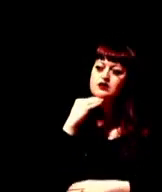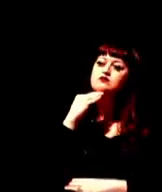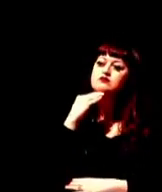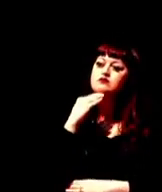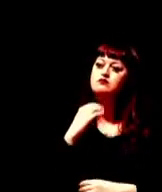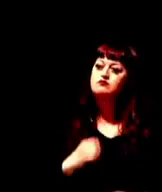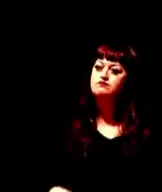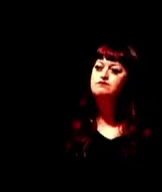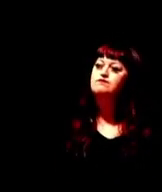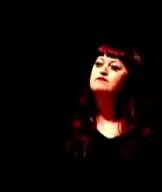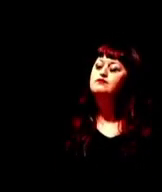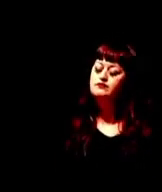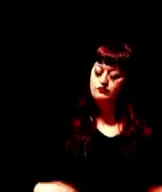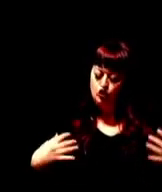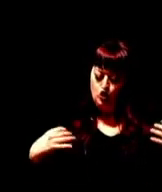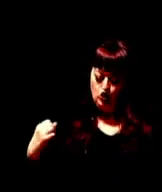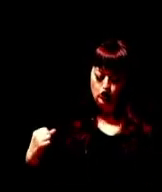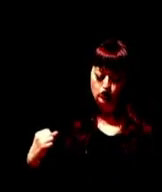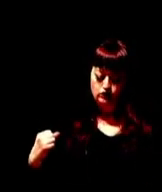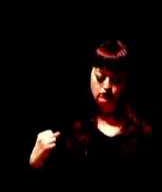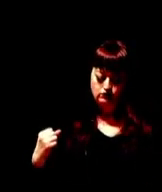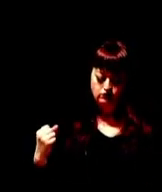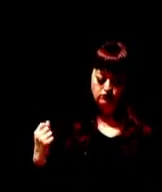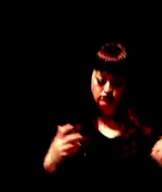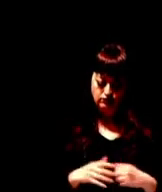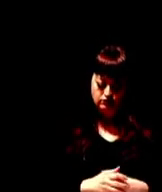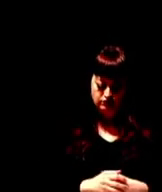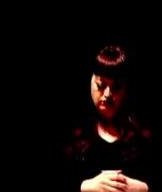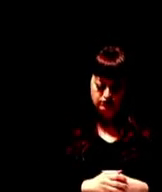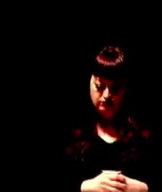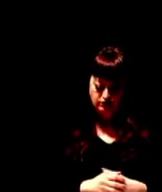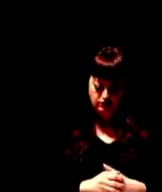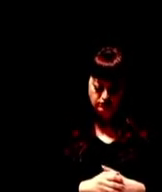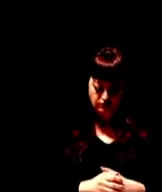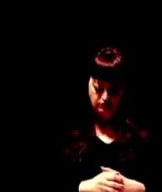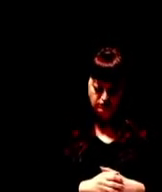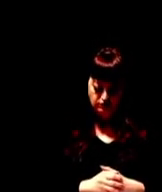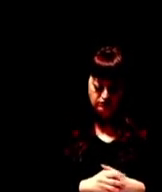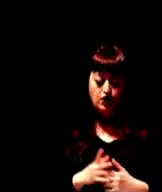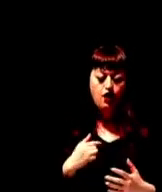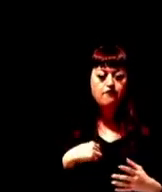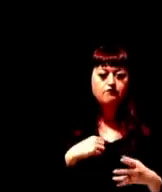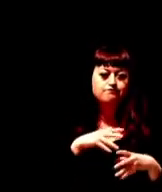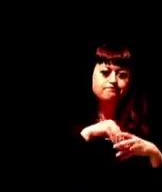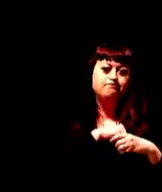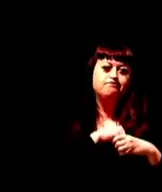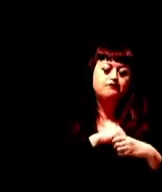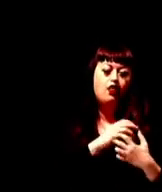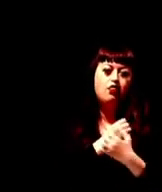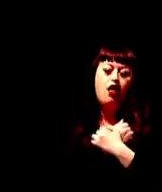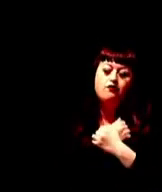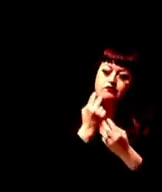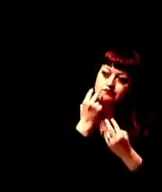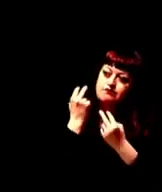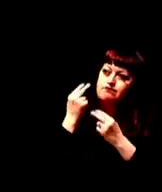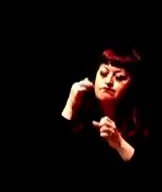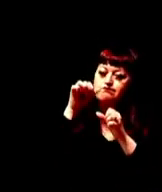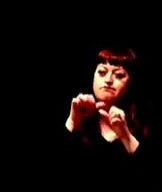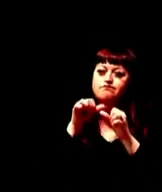chest puffed out with courage, and our souls and minds clear, filled with love through the memories we made